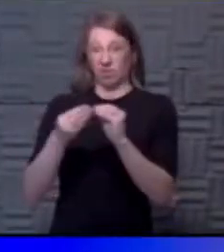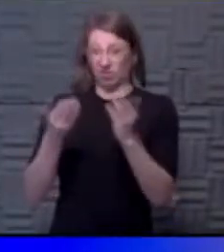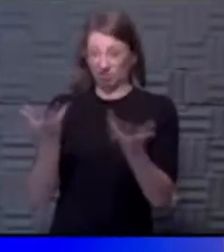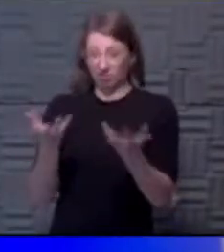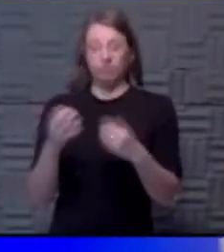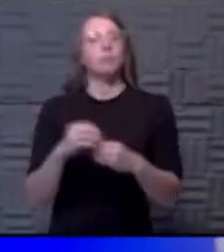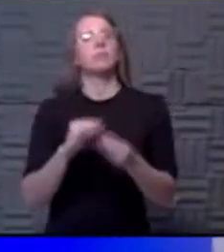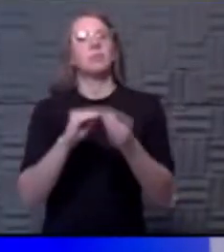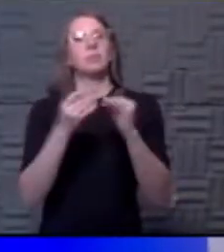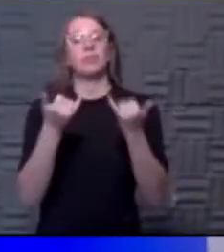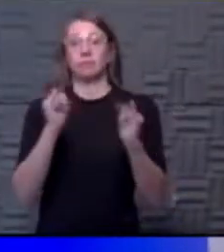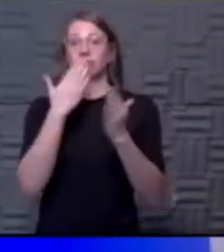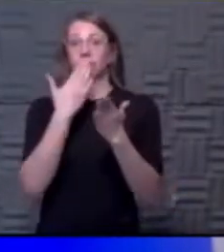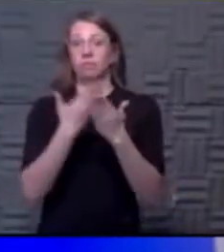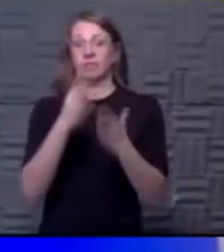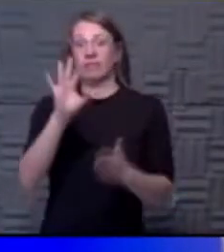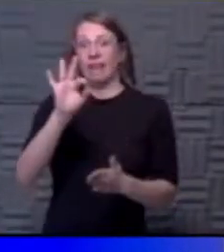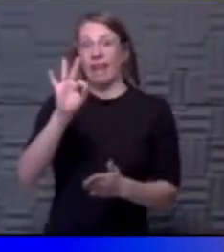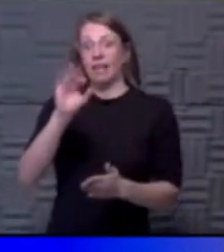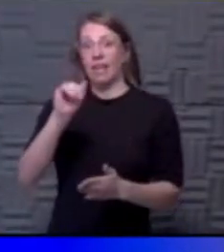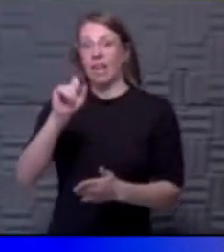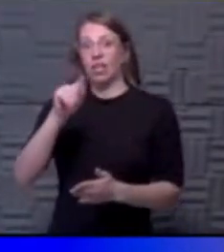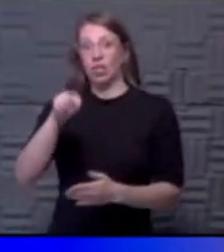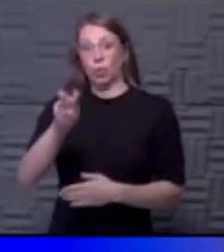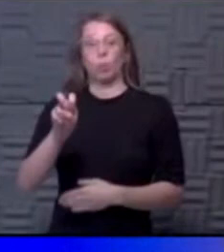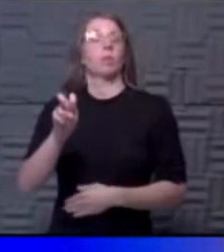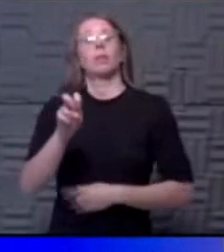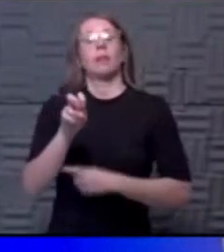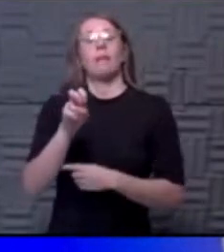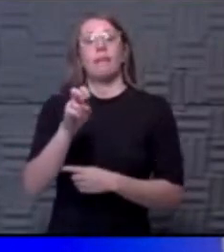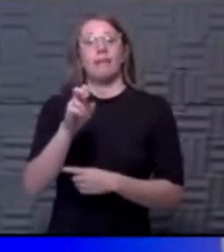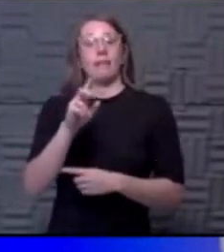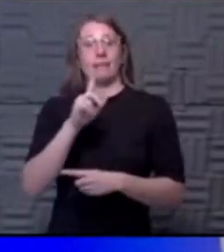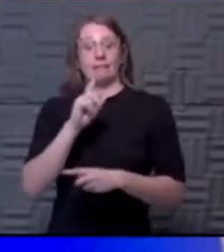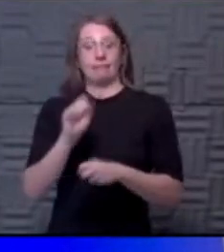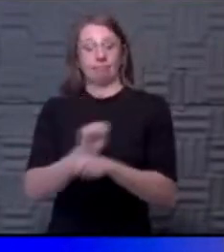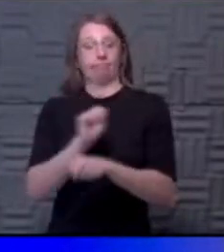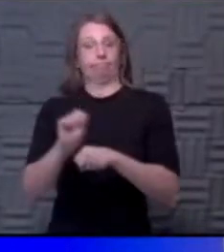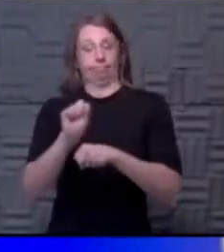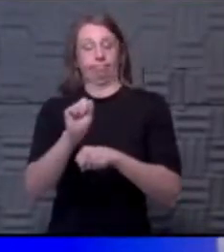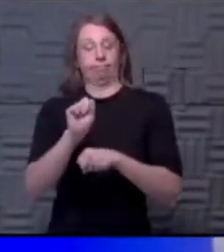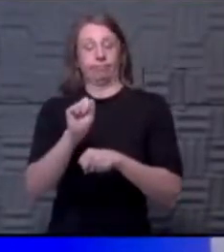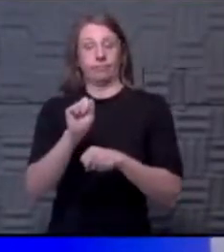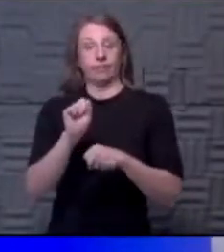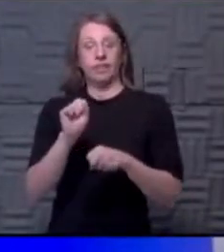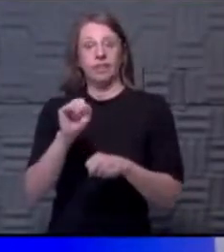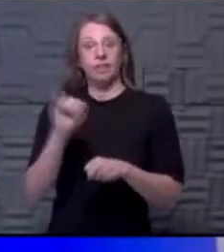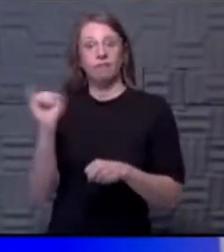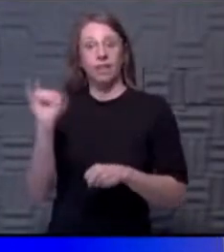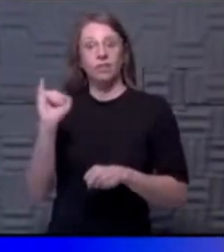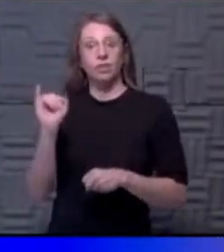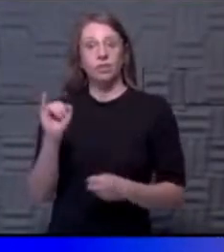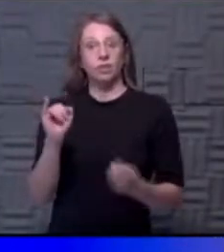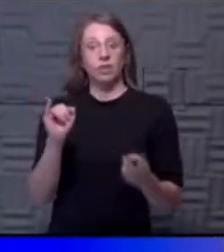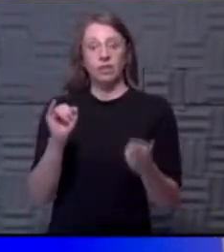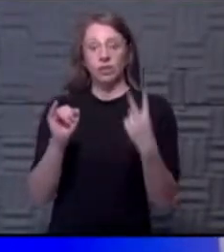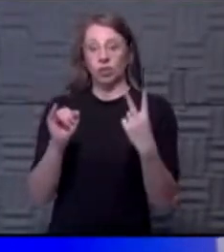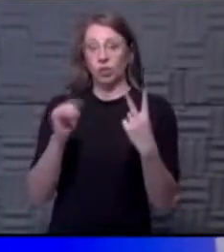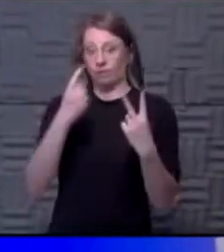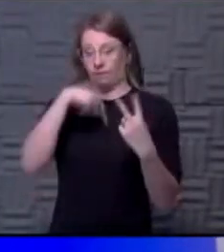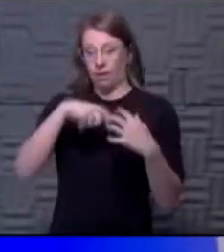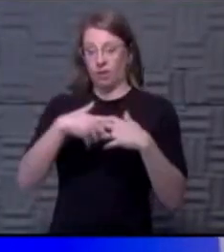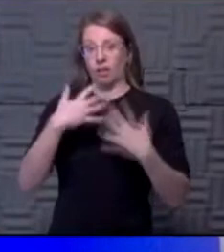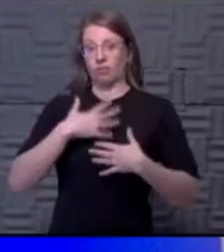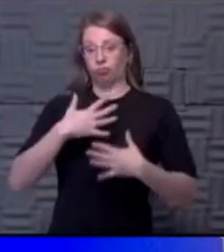good. 9 acute active infections with 5 in the ICU, 2 on the ventilator. We still have 7 in that